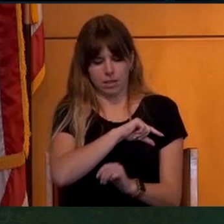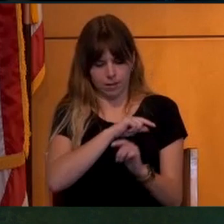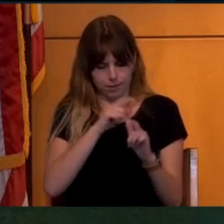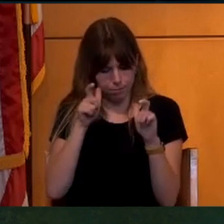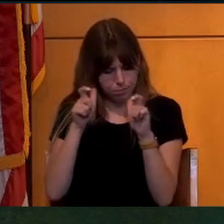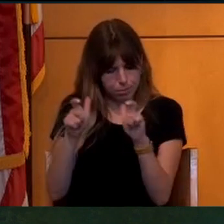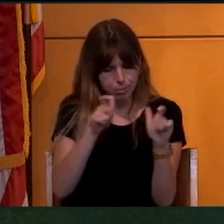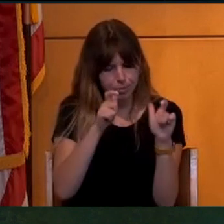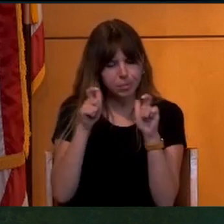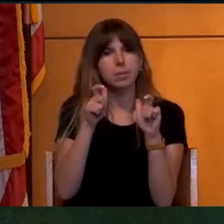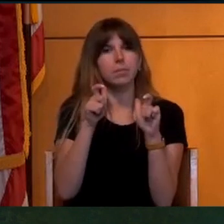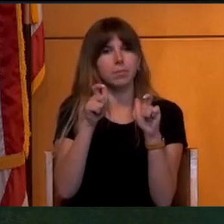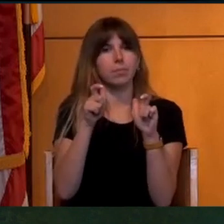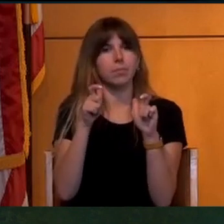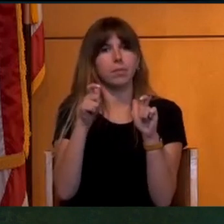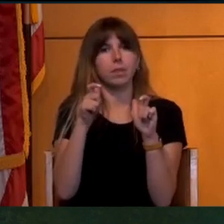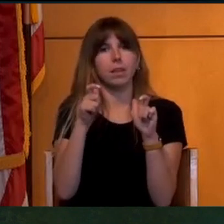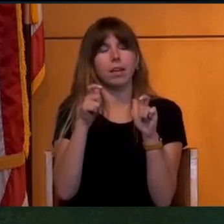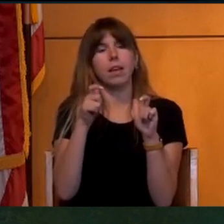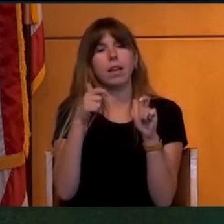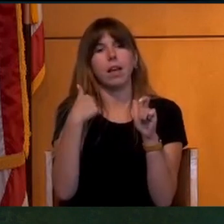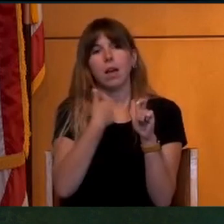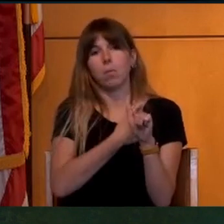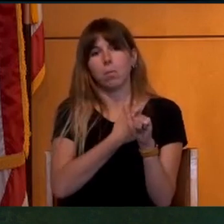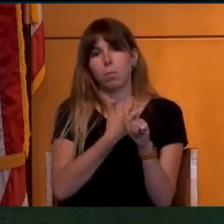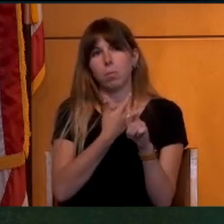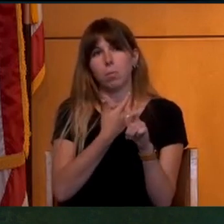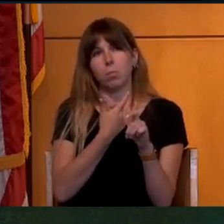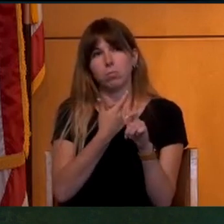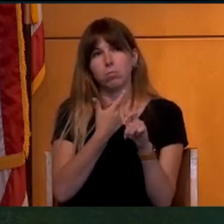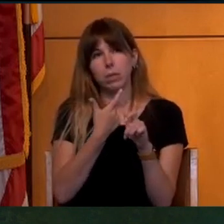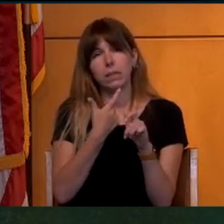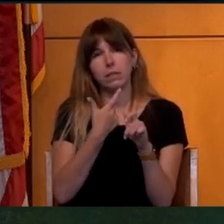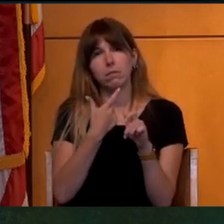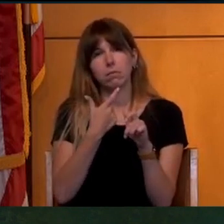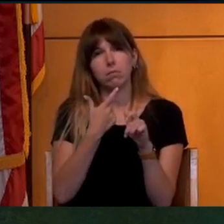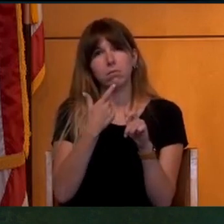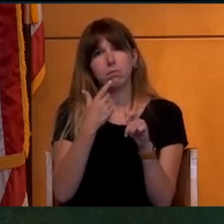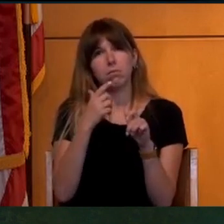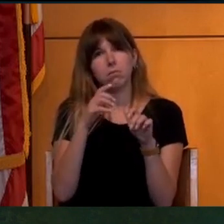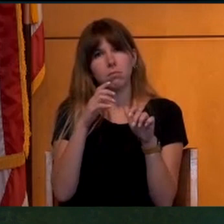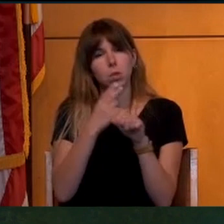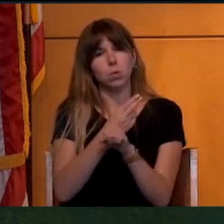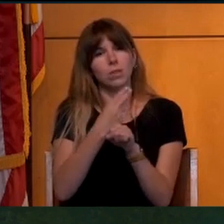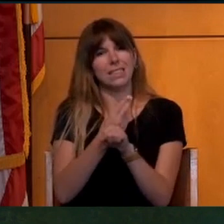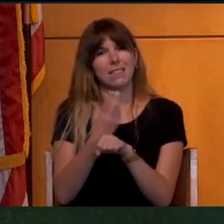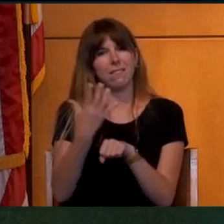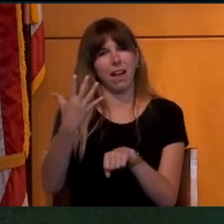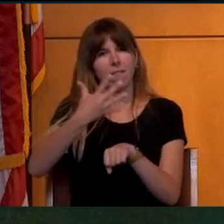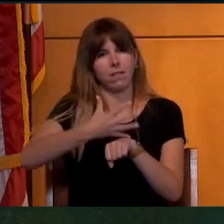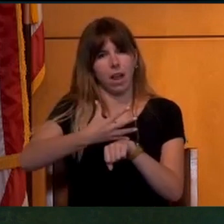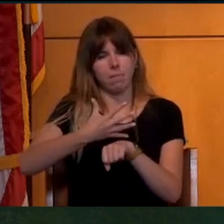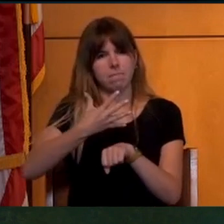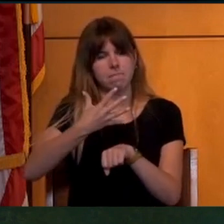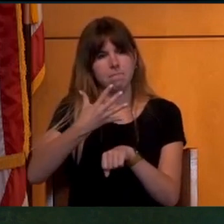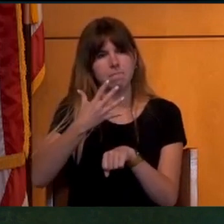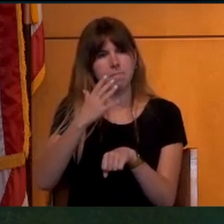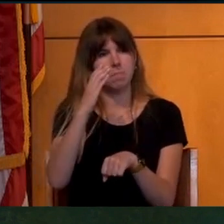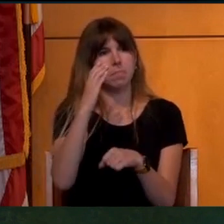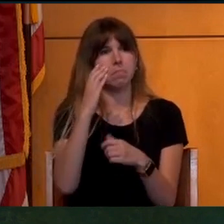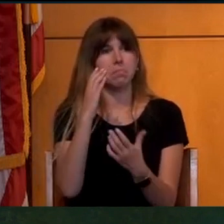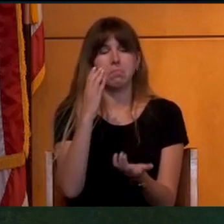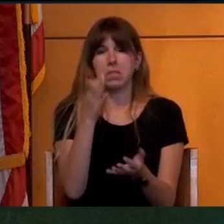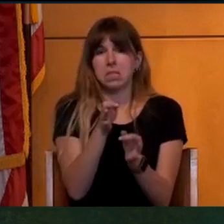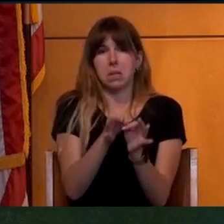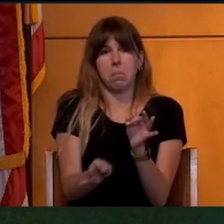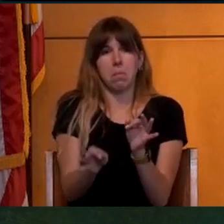in experiments in the drill tubes, probably about 5 times with both Nervous, Trident, and M-Solo. And it turns out to be a very simple